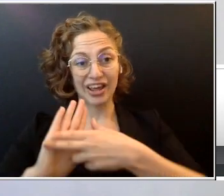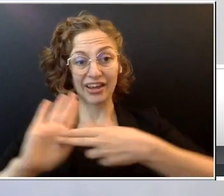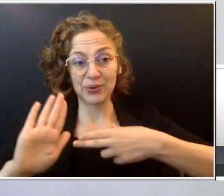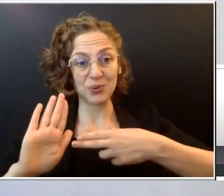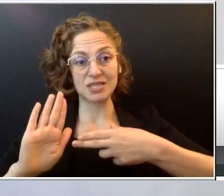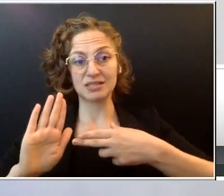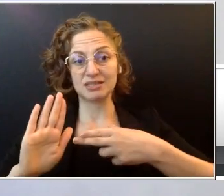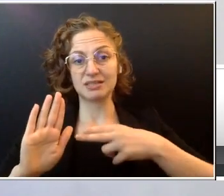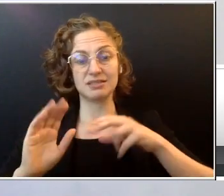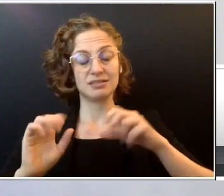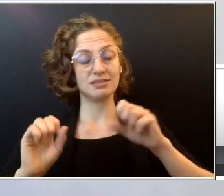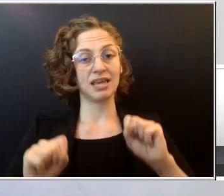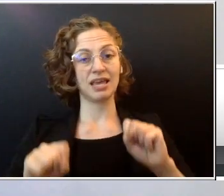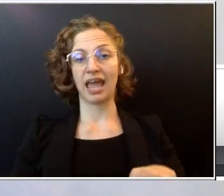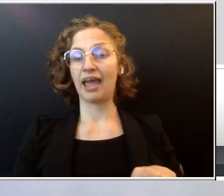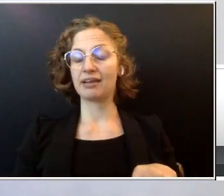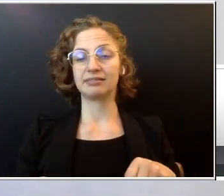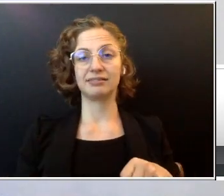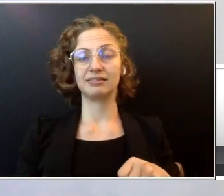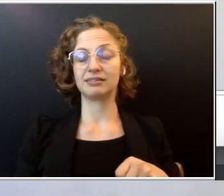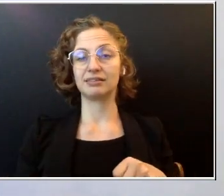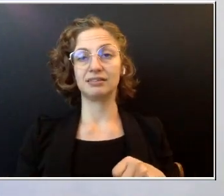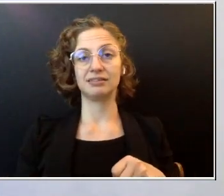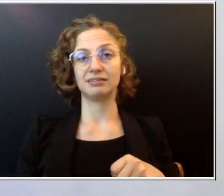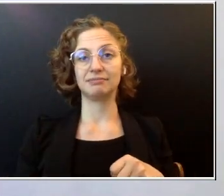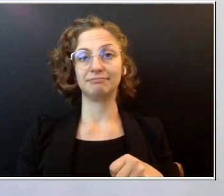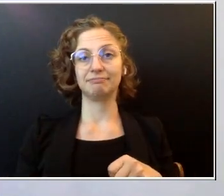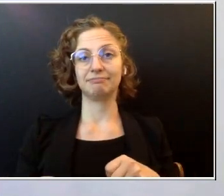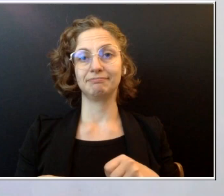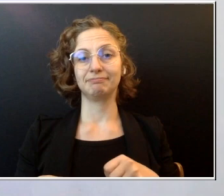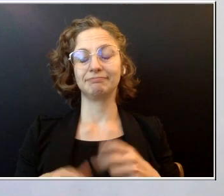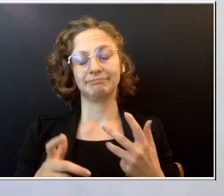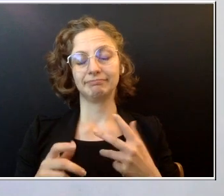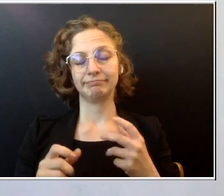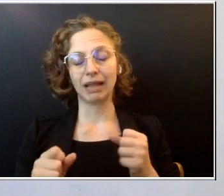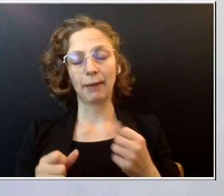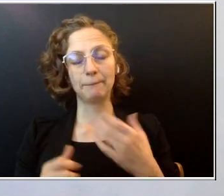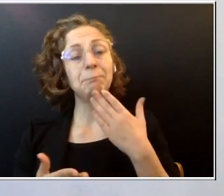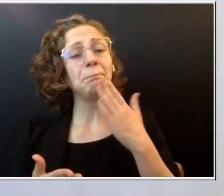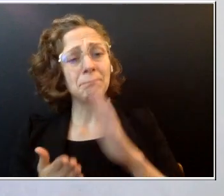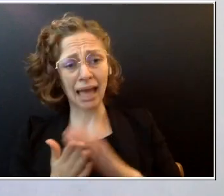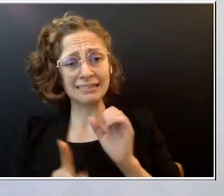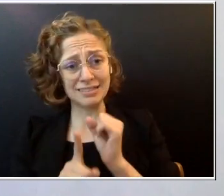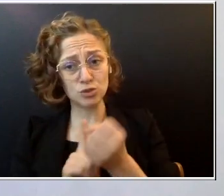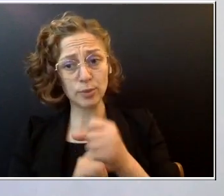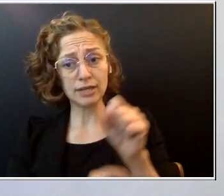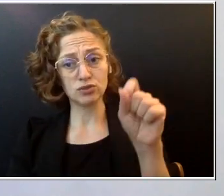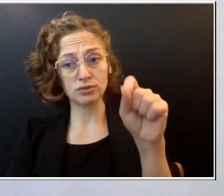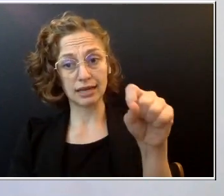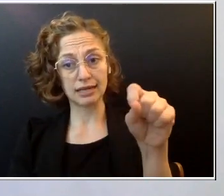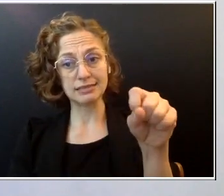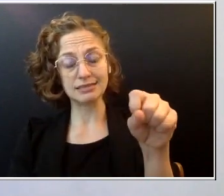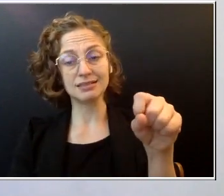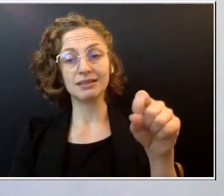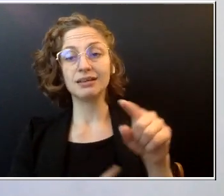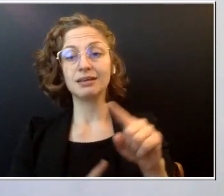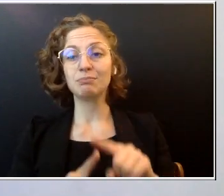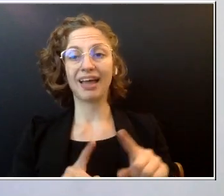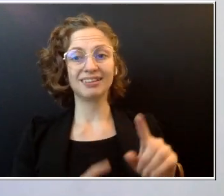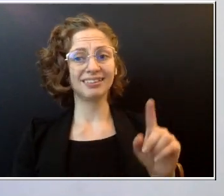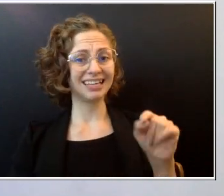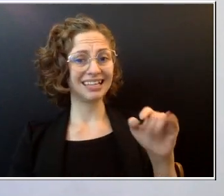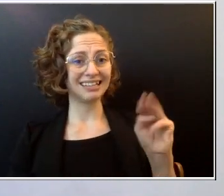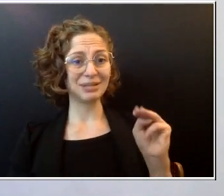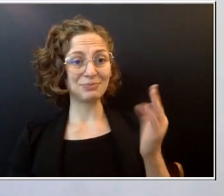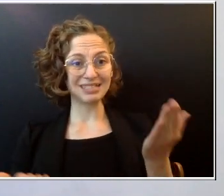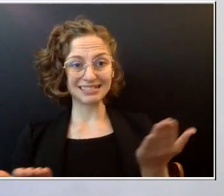be, bad diagnosis, bad situation. But like Tim is here showing us that